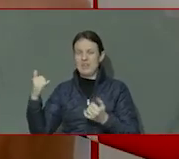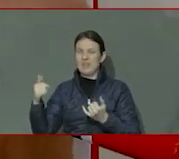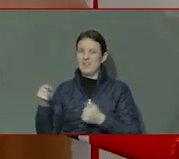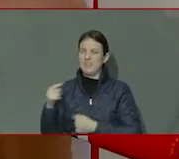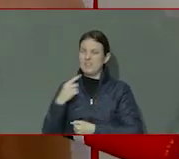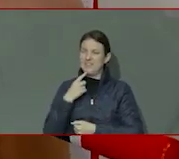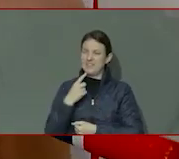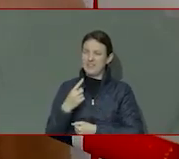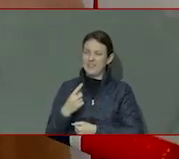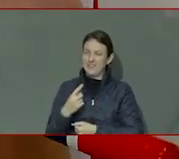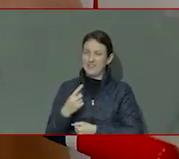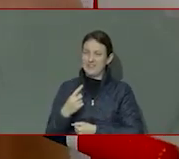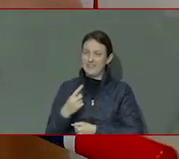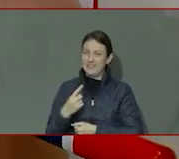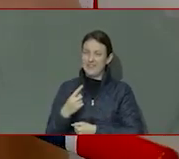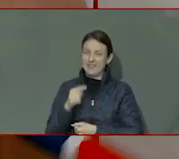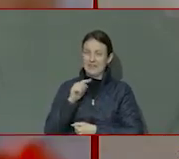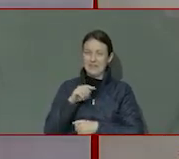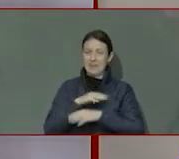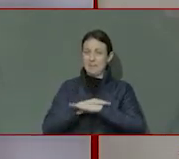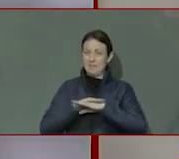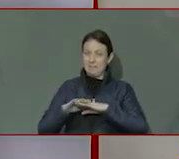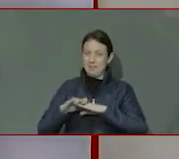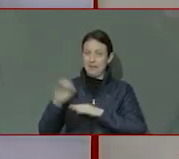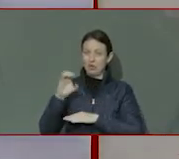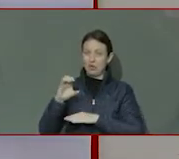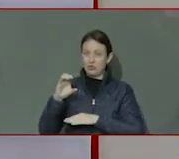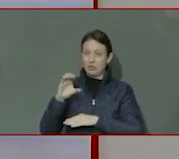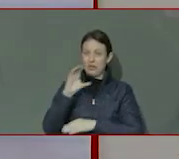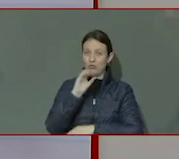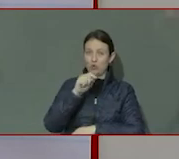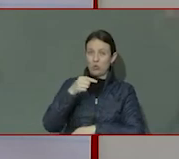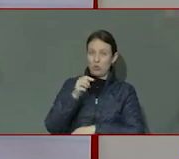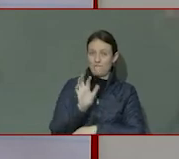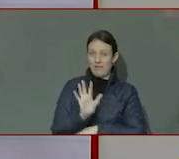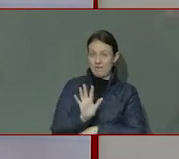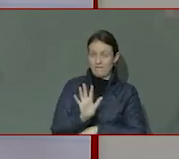the concentration of the base is 0,5.